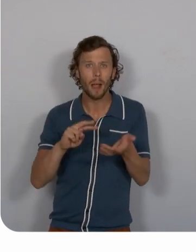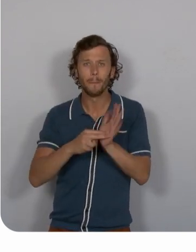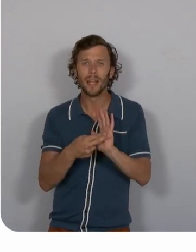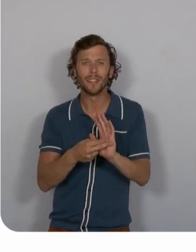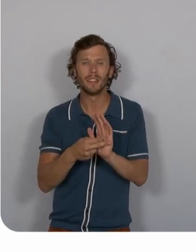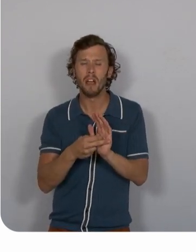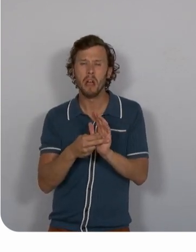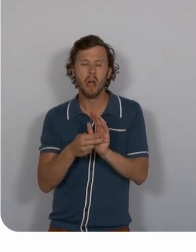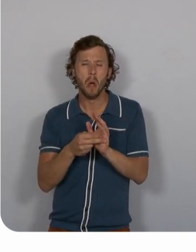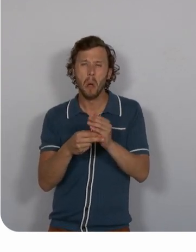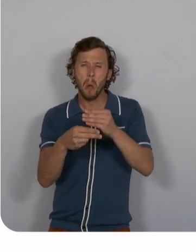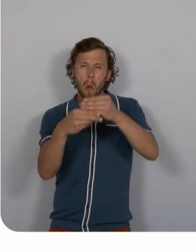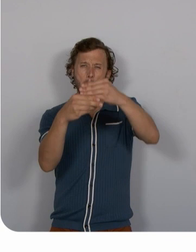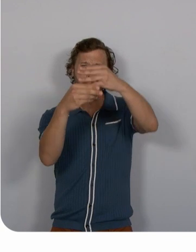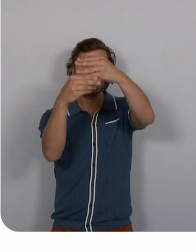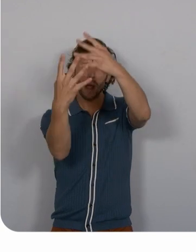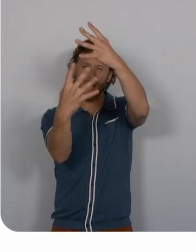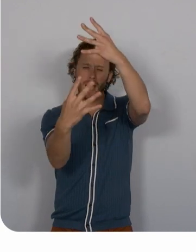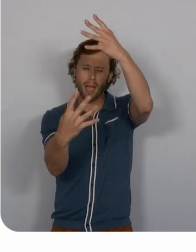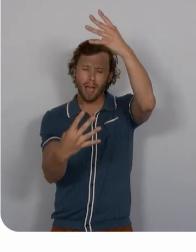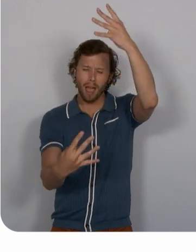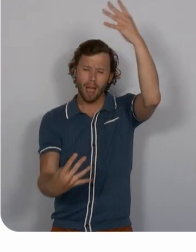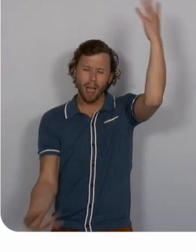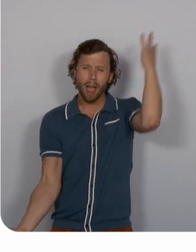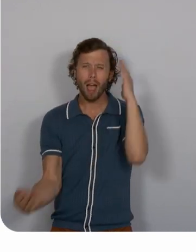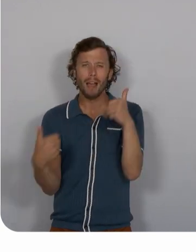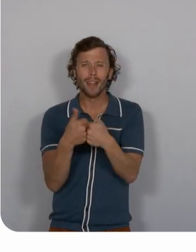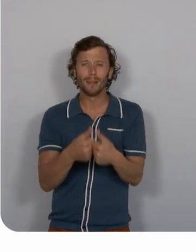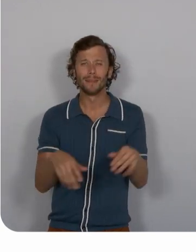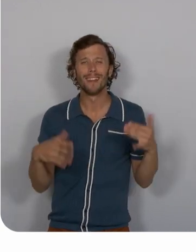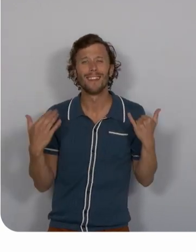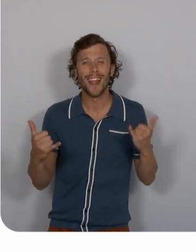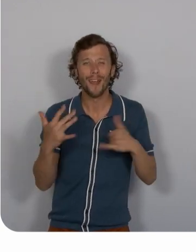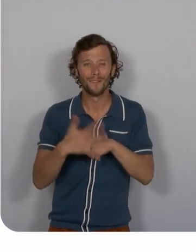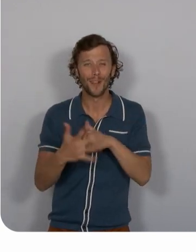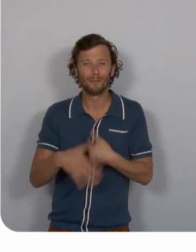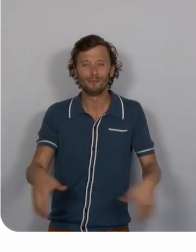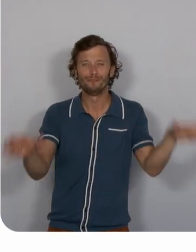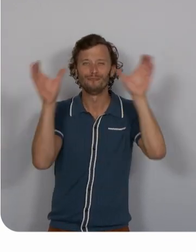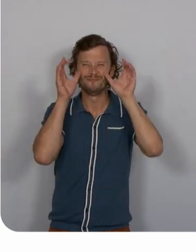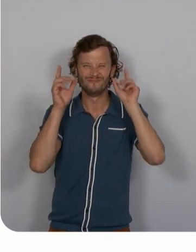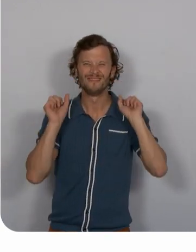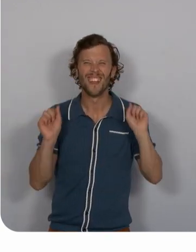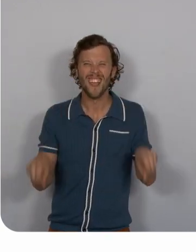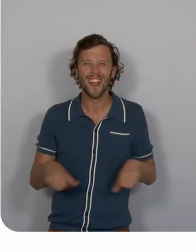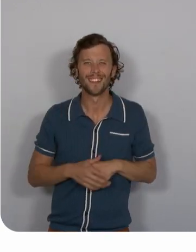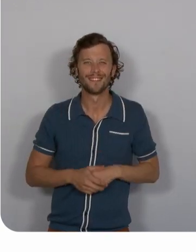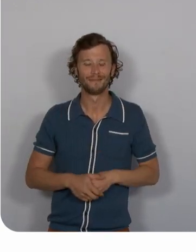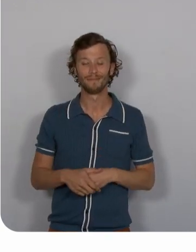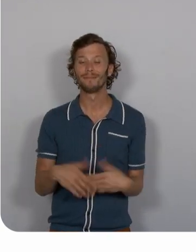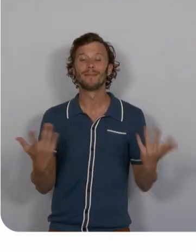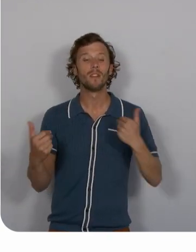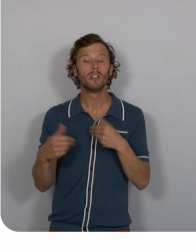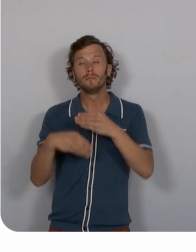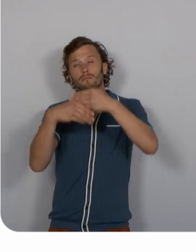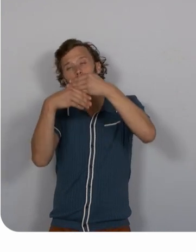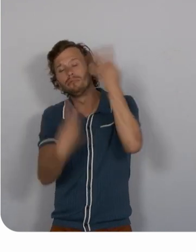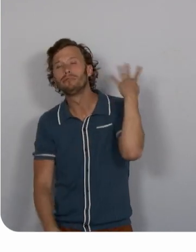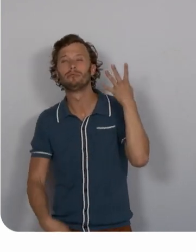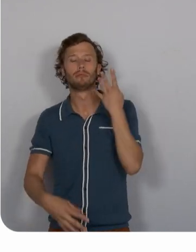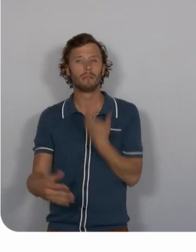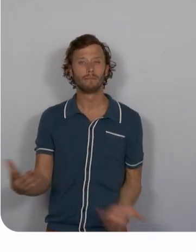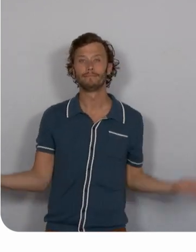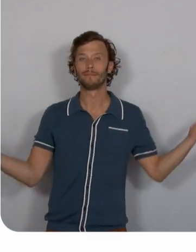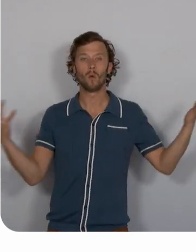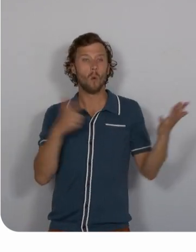Xbox ecosystem will be playable on Quest. With so many titles to choose from,